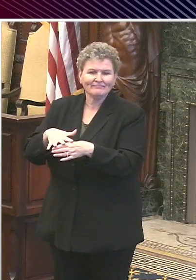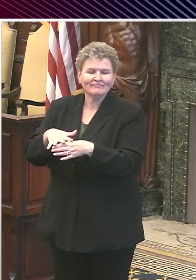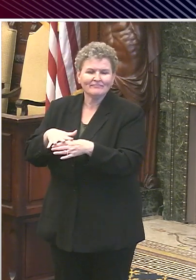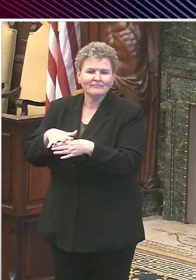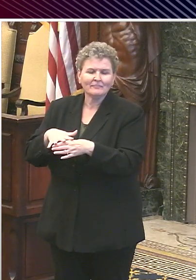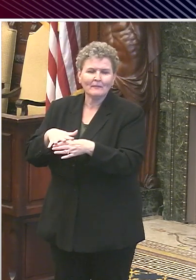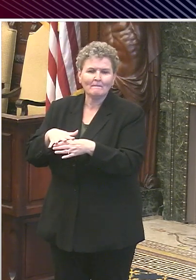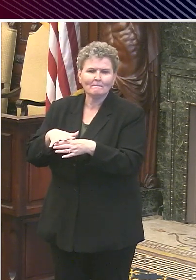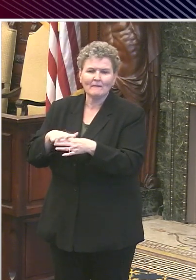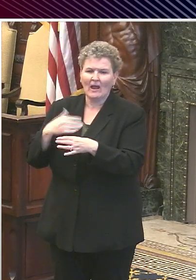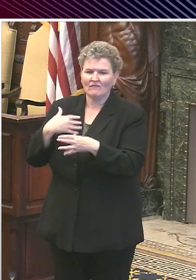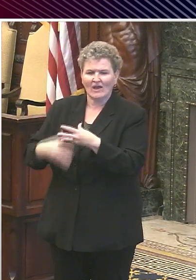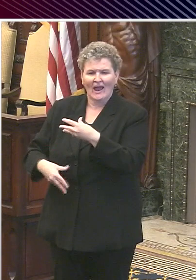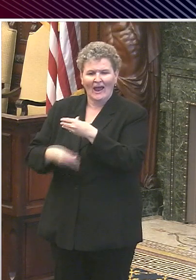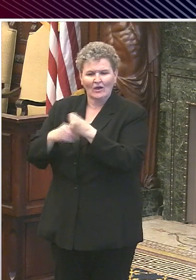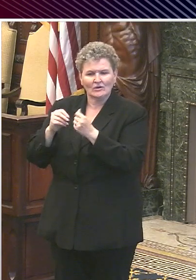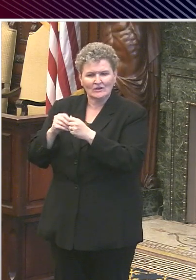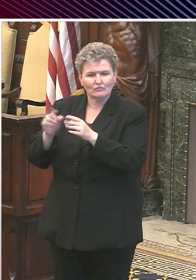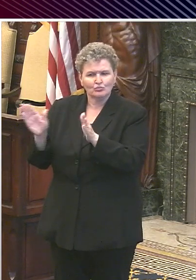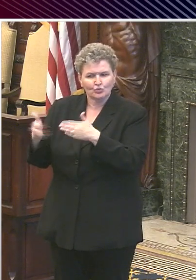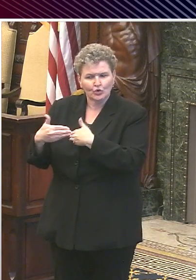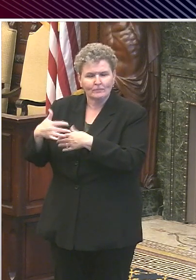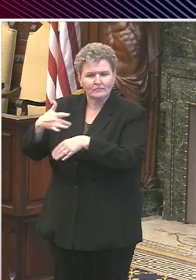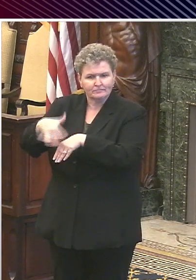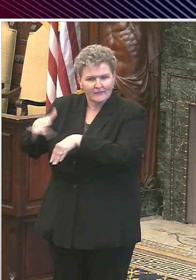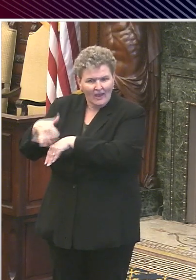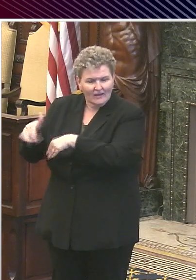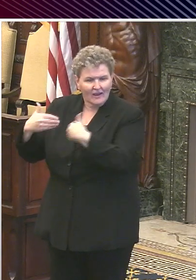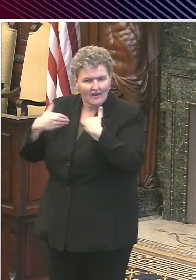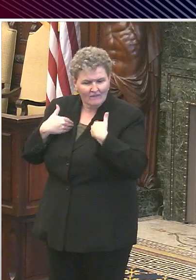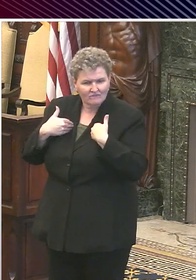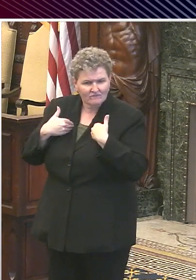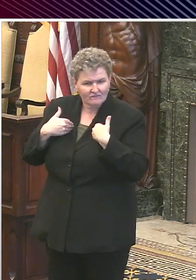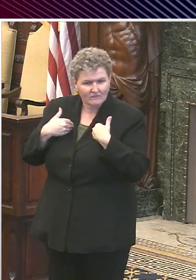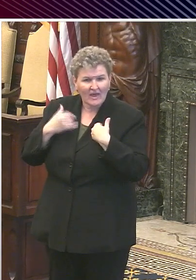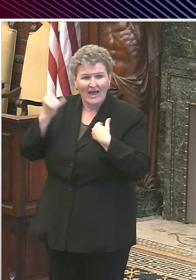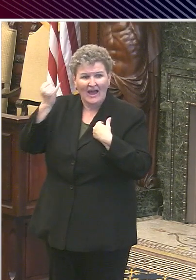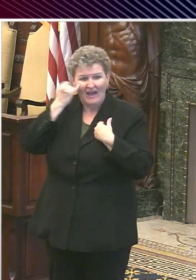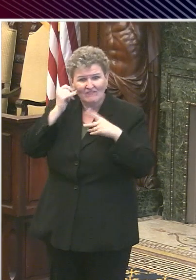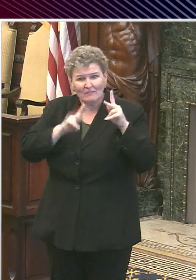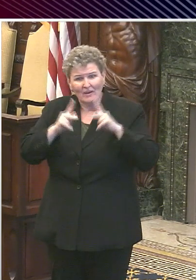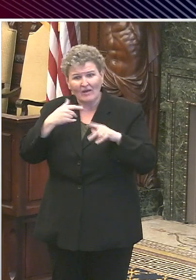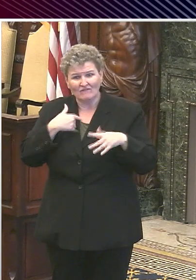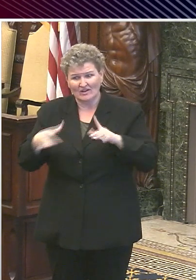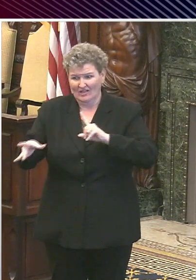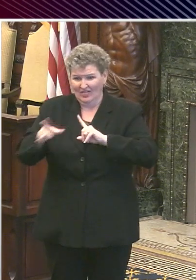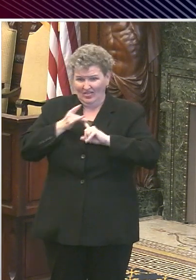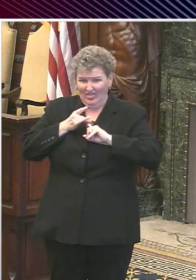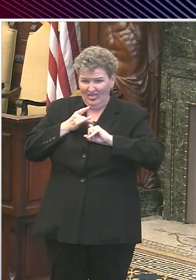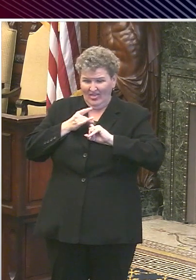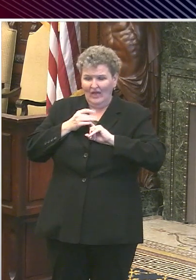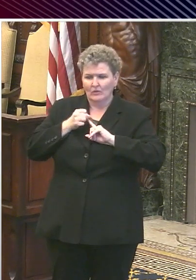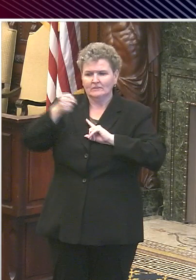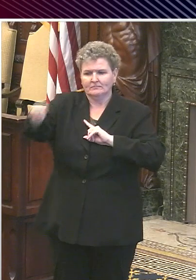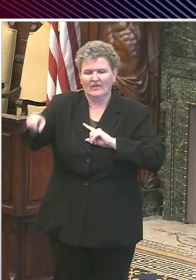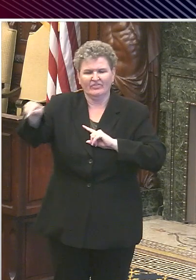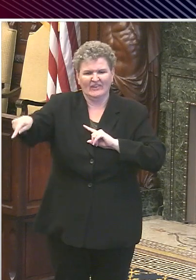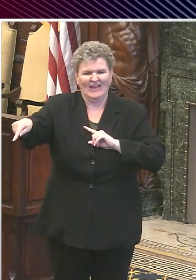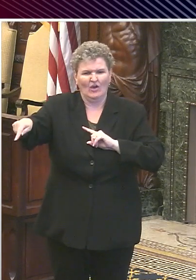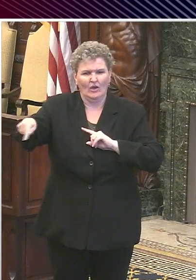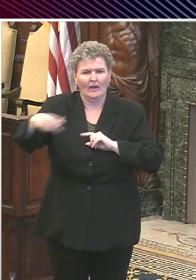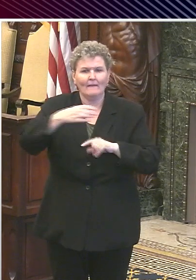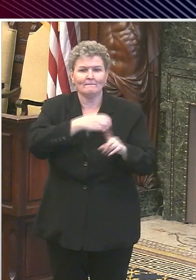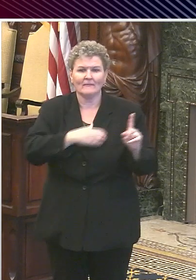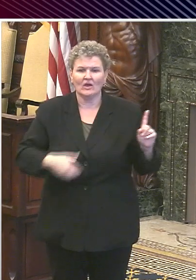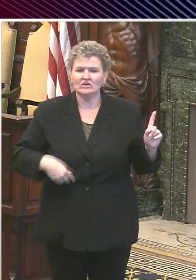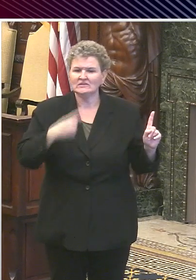additional room. So individuals in that situation who are particularly vulnerable can go to there. And there's nothing we would like more